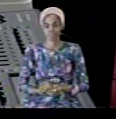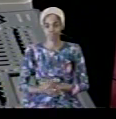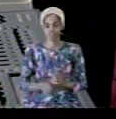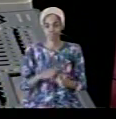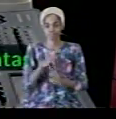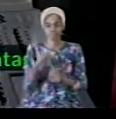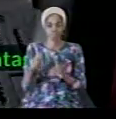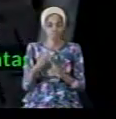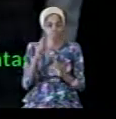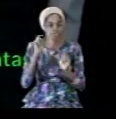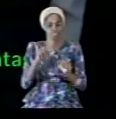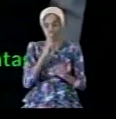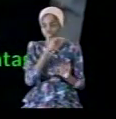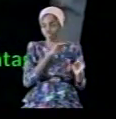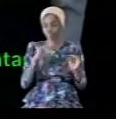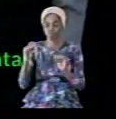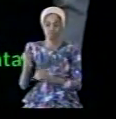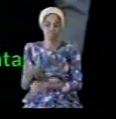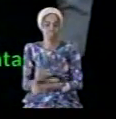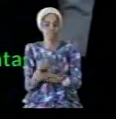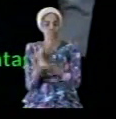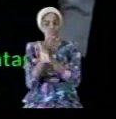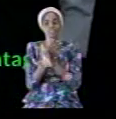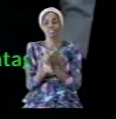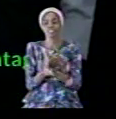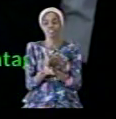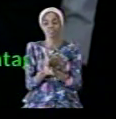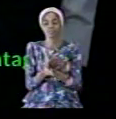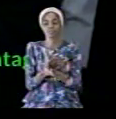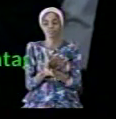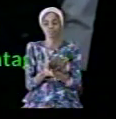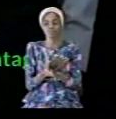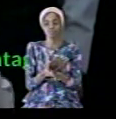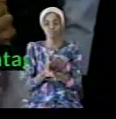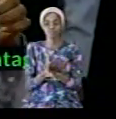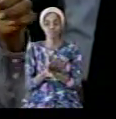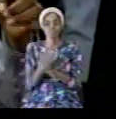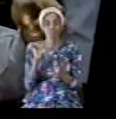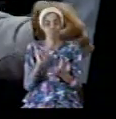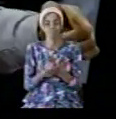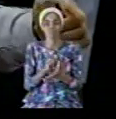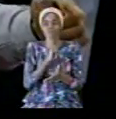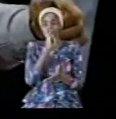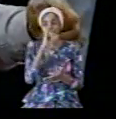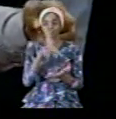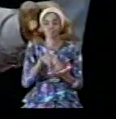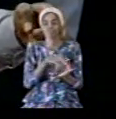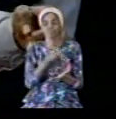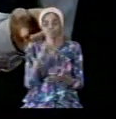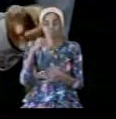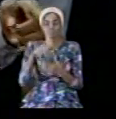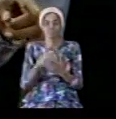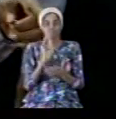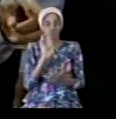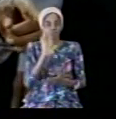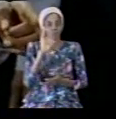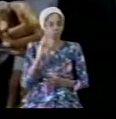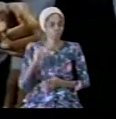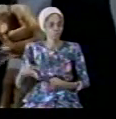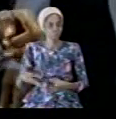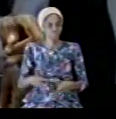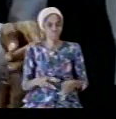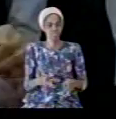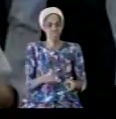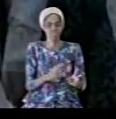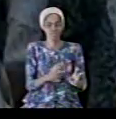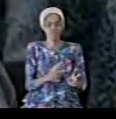When you can't move the mountains that is standing in your way,